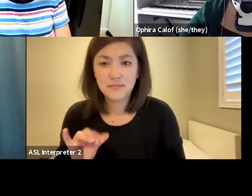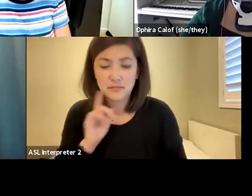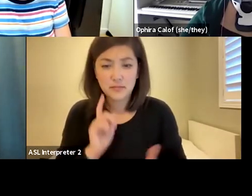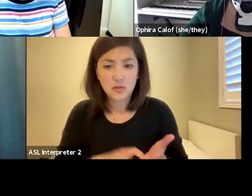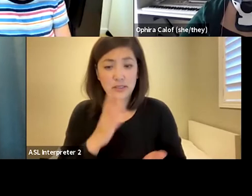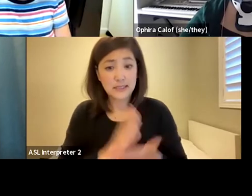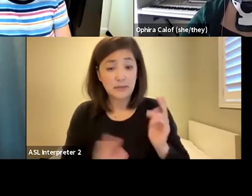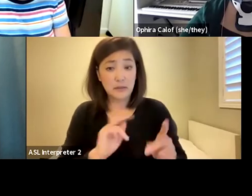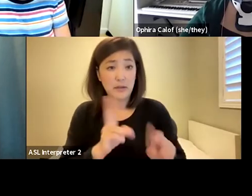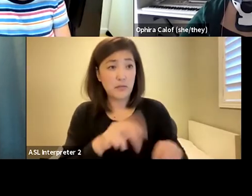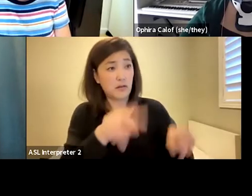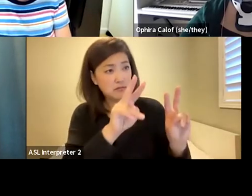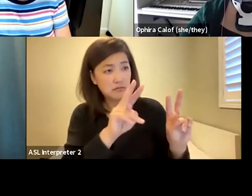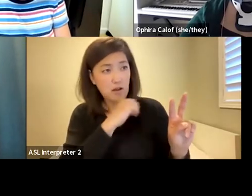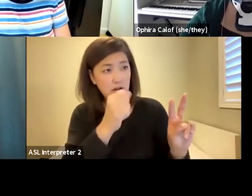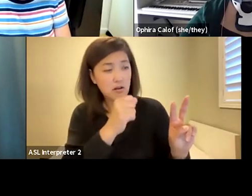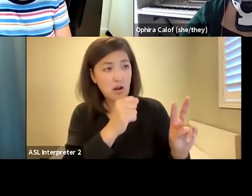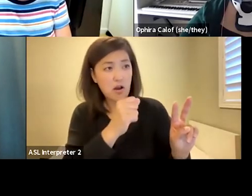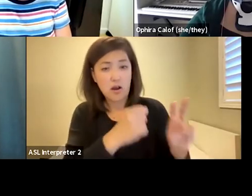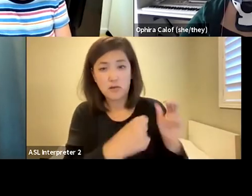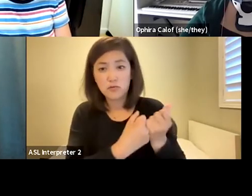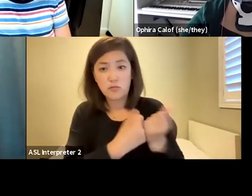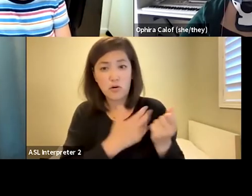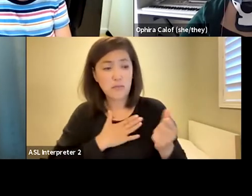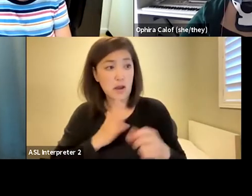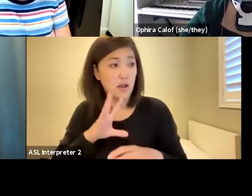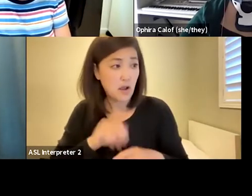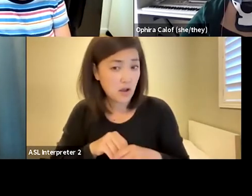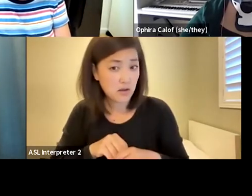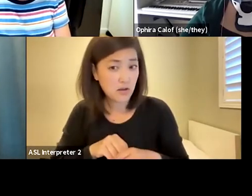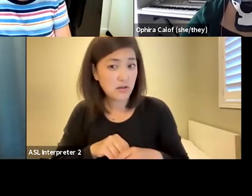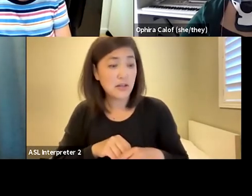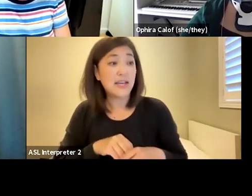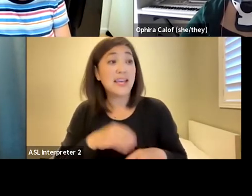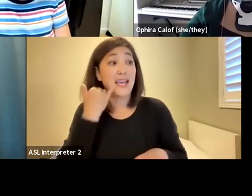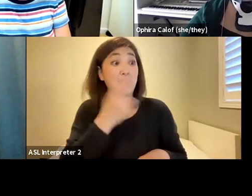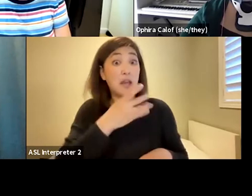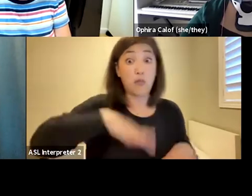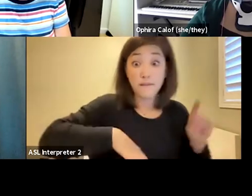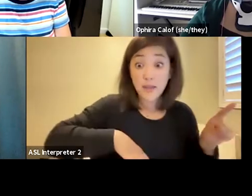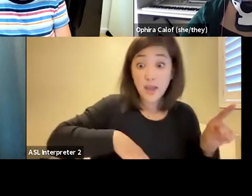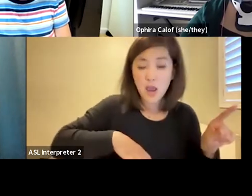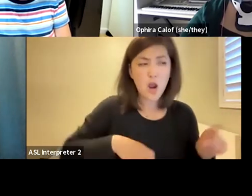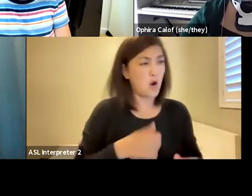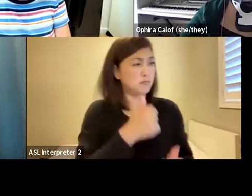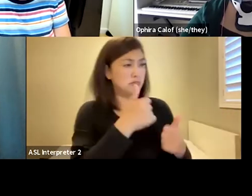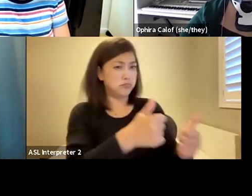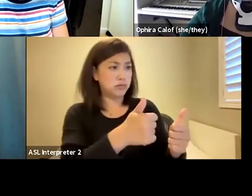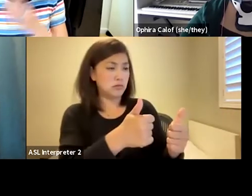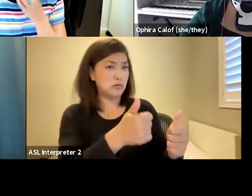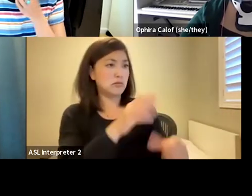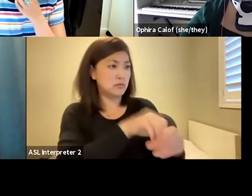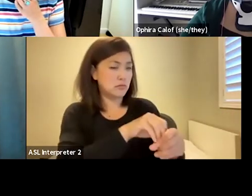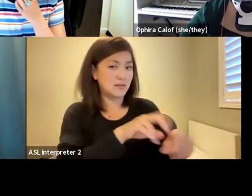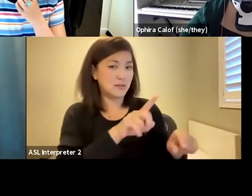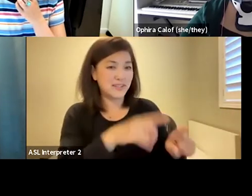of them didn't support my inclusivity unless it was 100% profitable. And you know, to give an anecdote